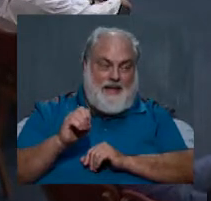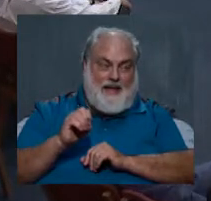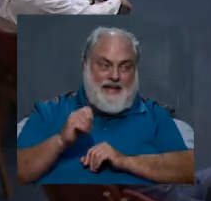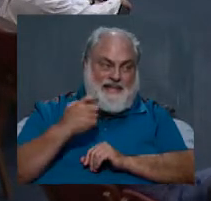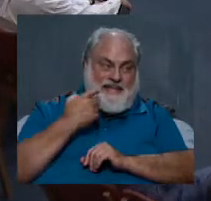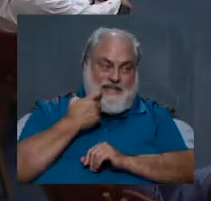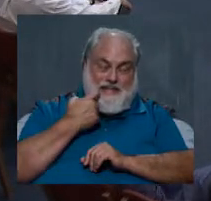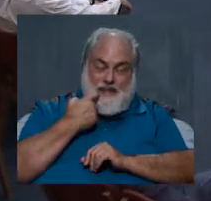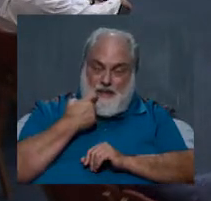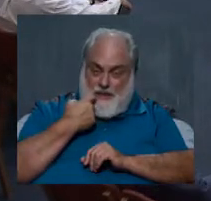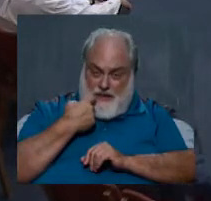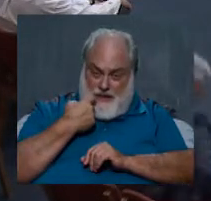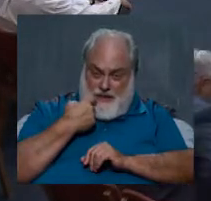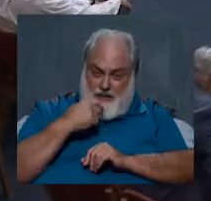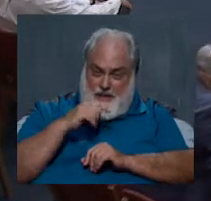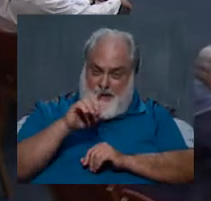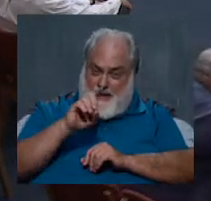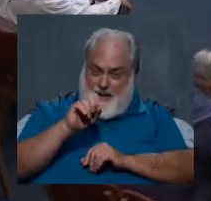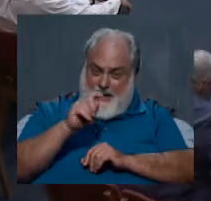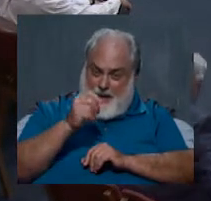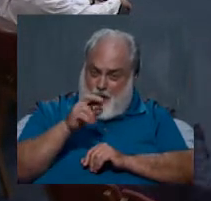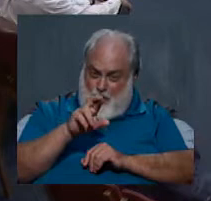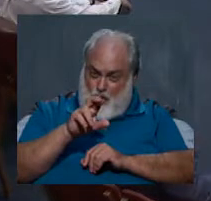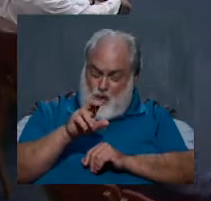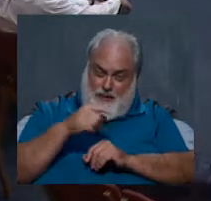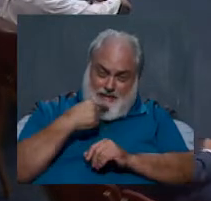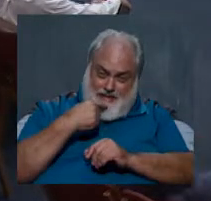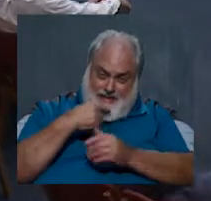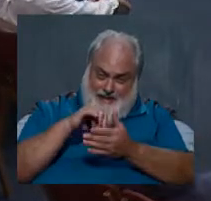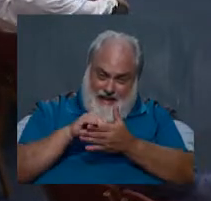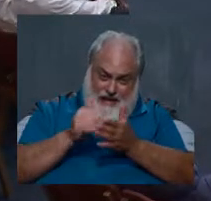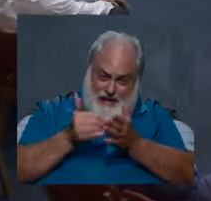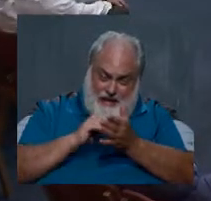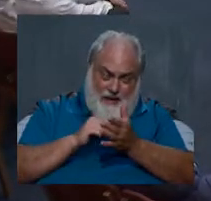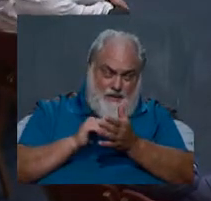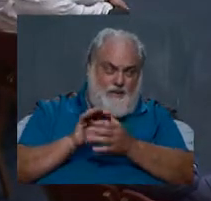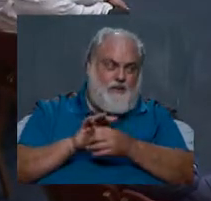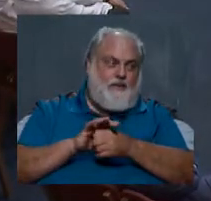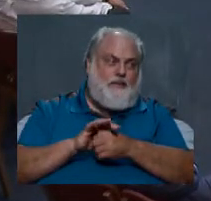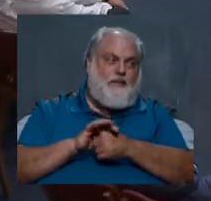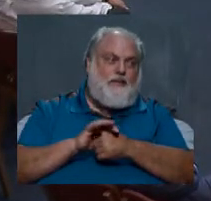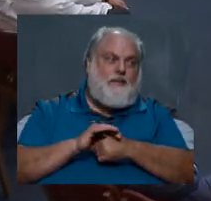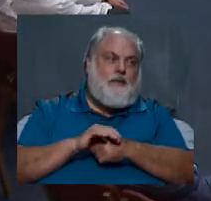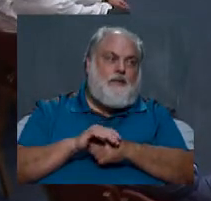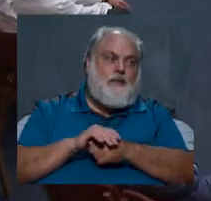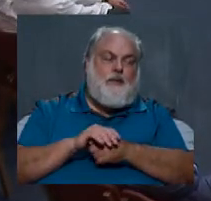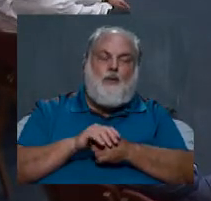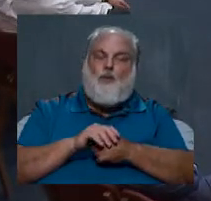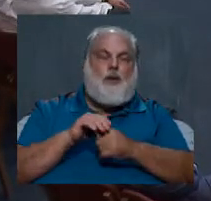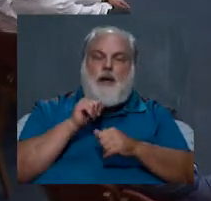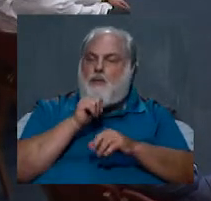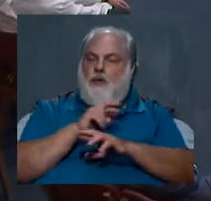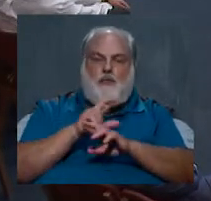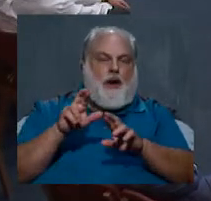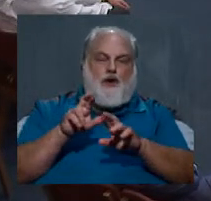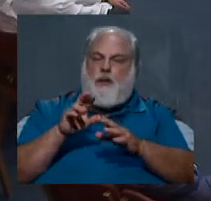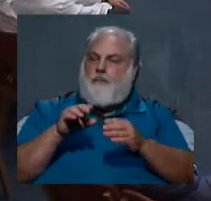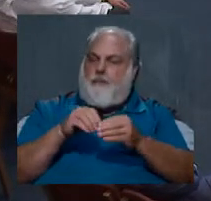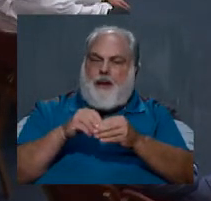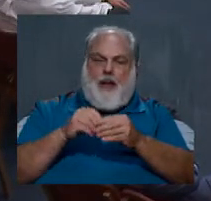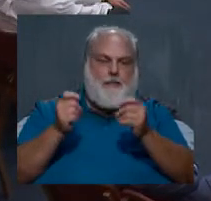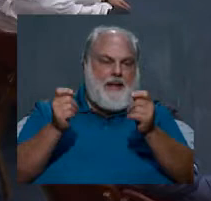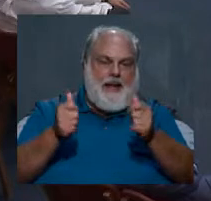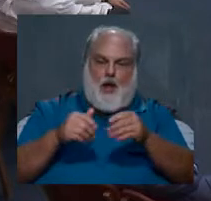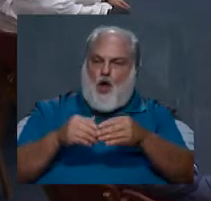mentioned, do you or Mr. Dares want to address that immediately be open? We're not prepared to place the gates